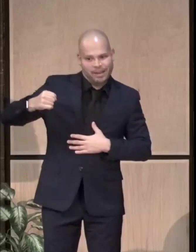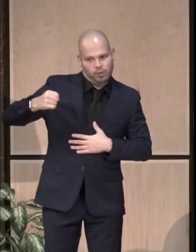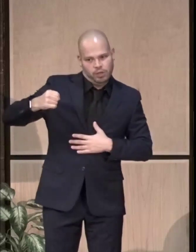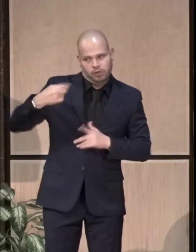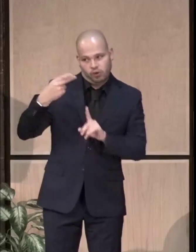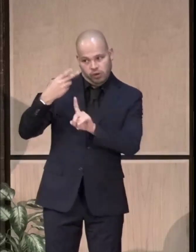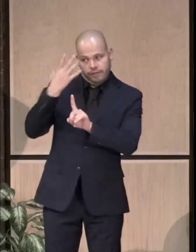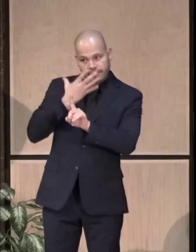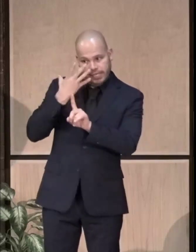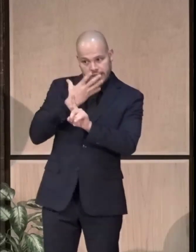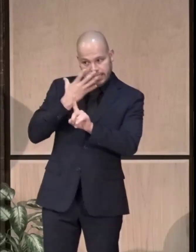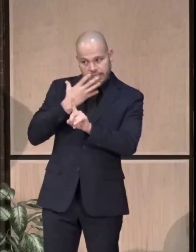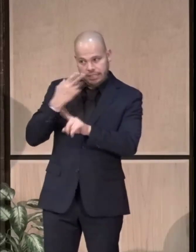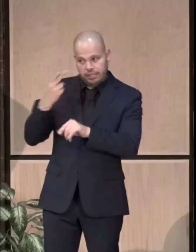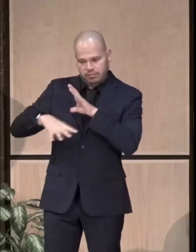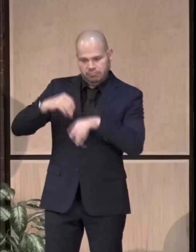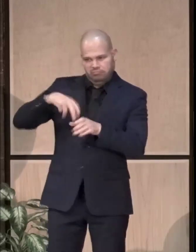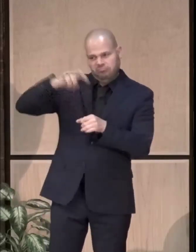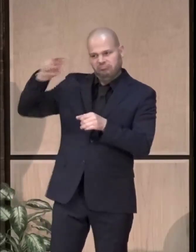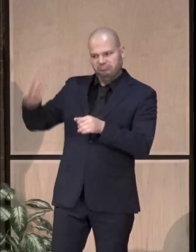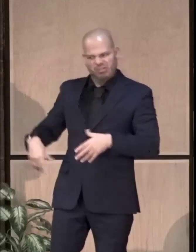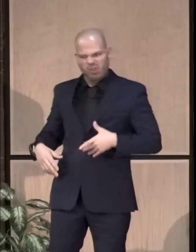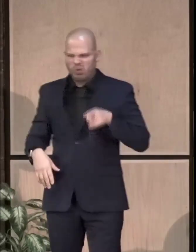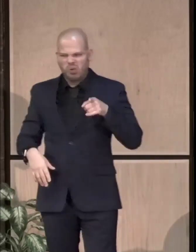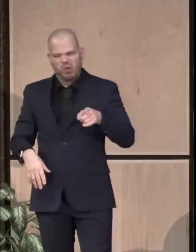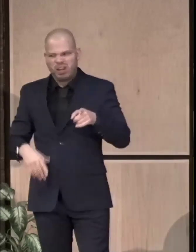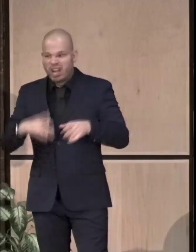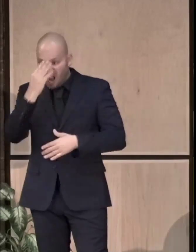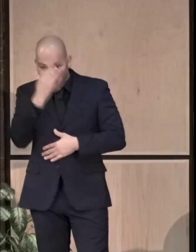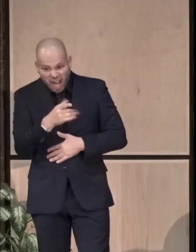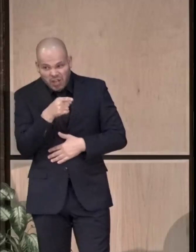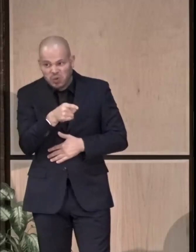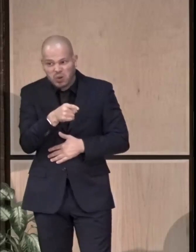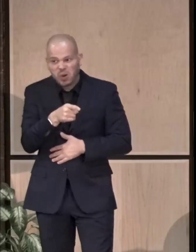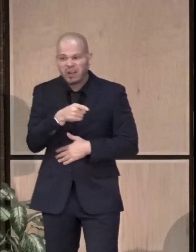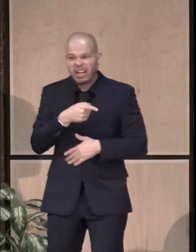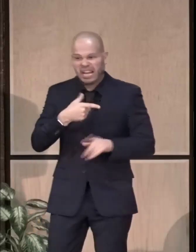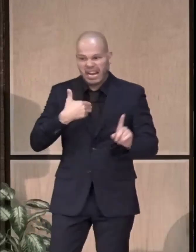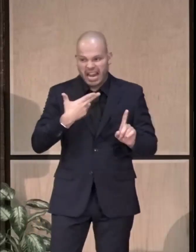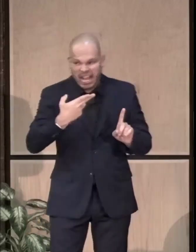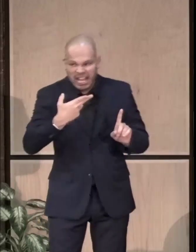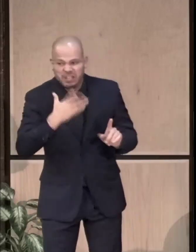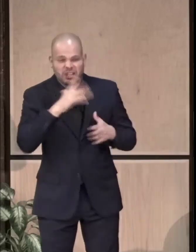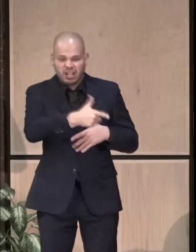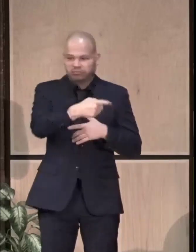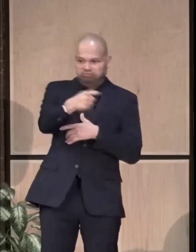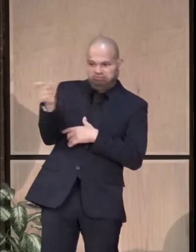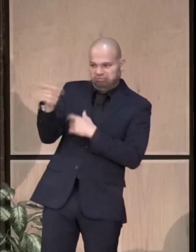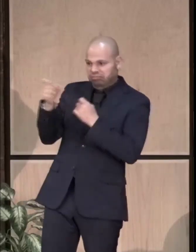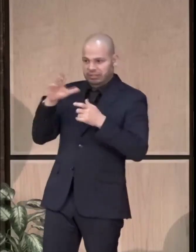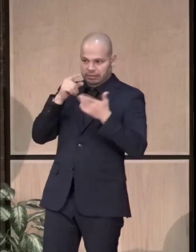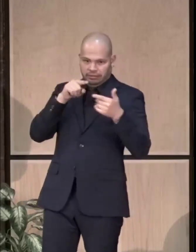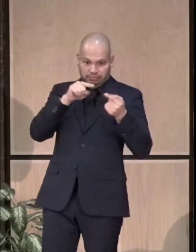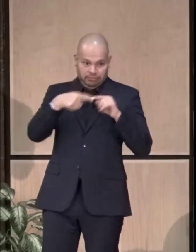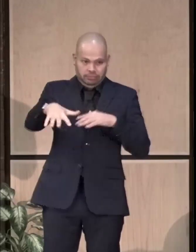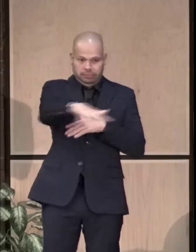said he has guns and is going to shoot up the drill center at Saco and other places, right?